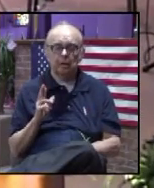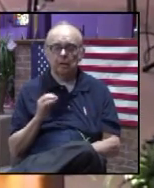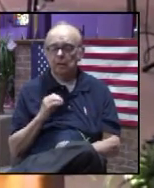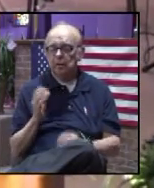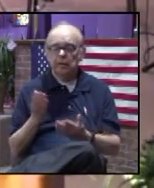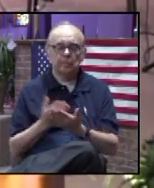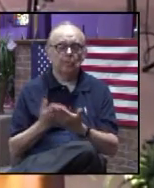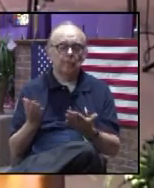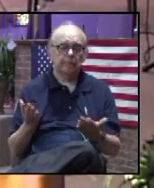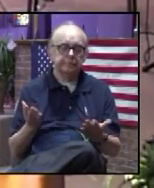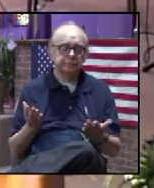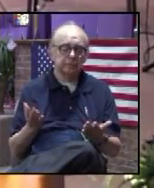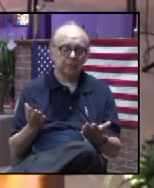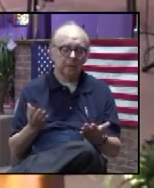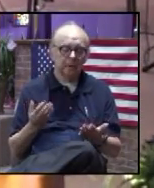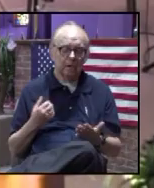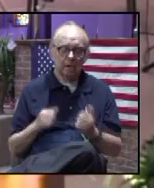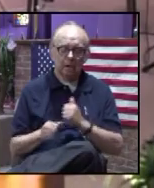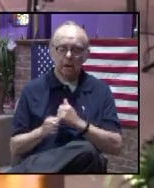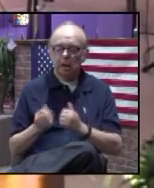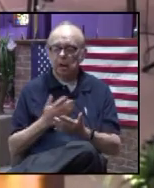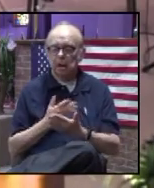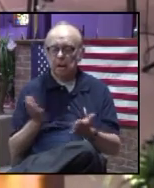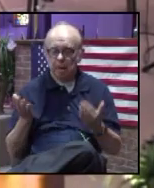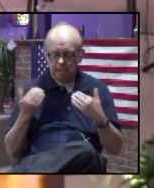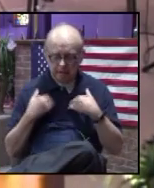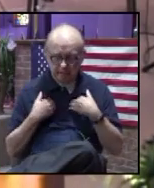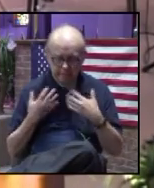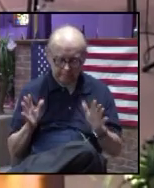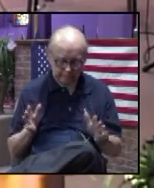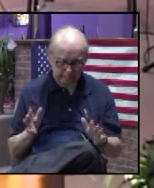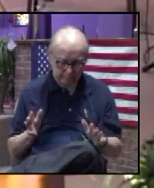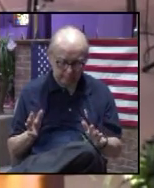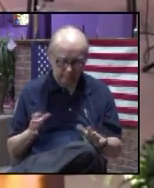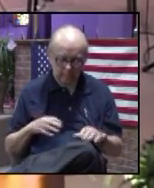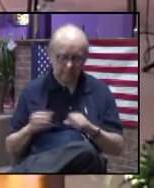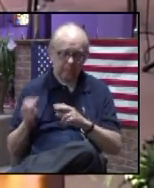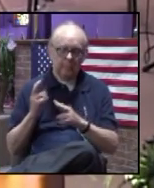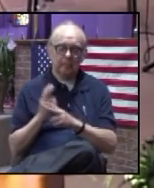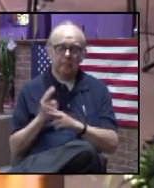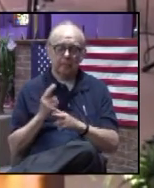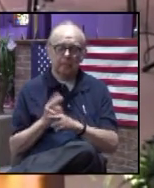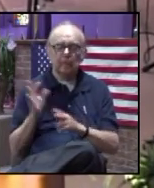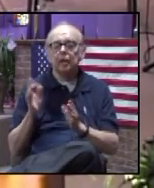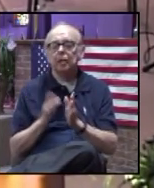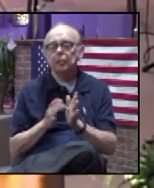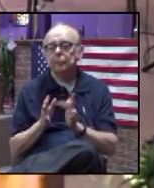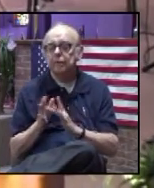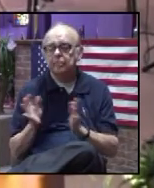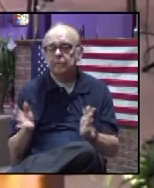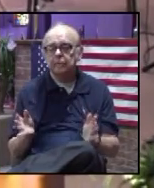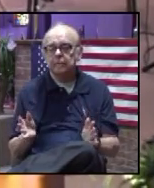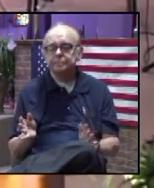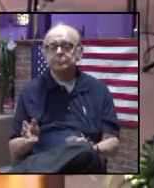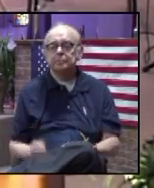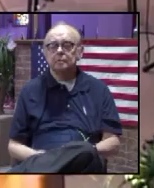anything else. He was risking everything that he had to take care of Jesus.